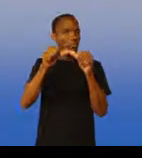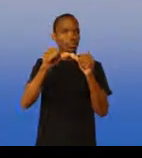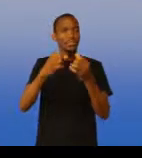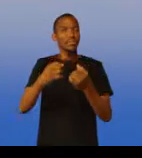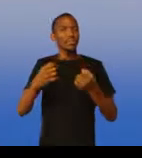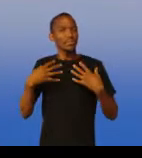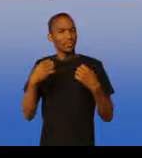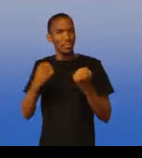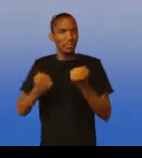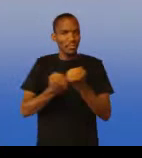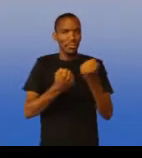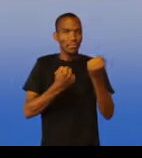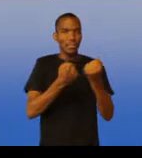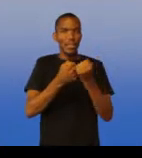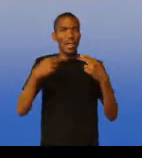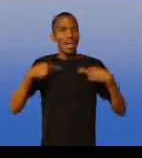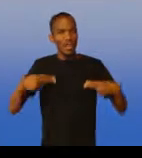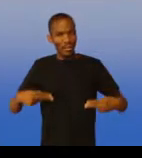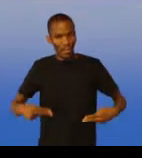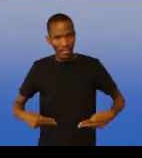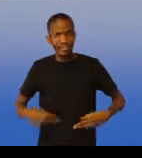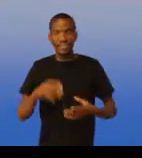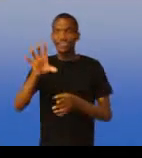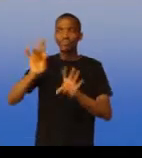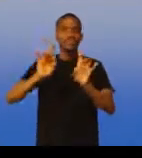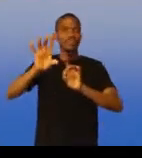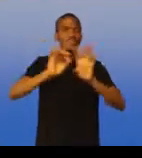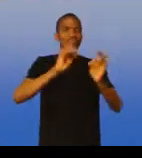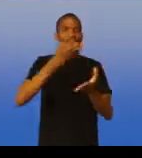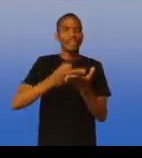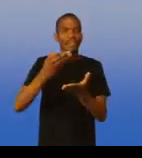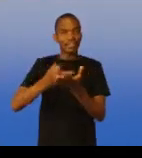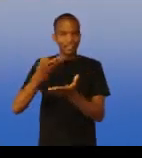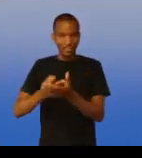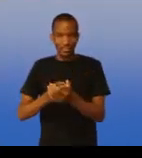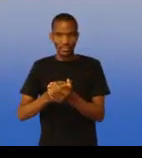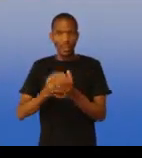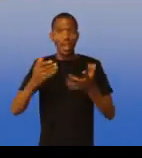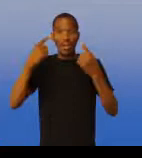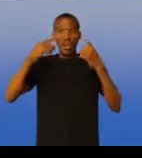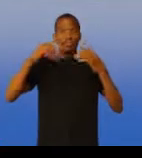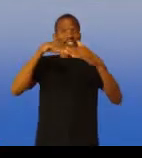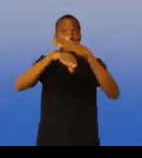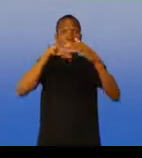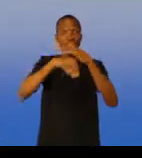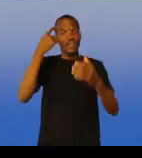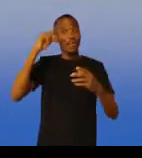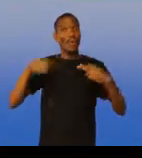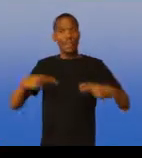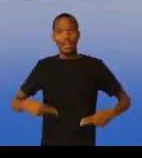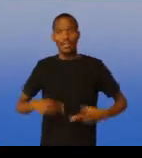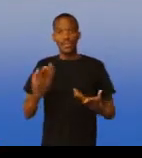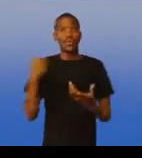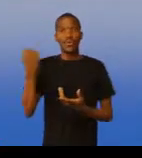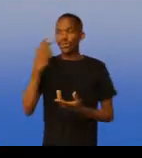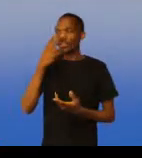healthcare delivery systems to the point where they can self-fund. The success of our health outcomes is very much determined by